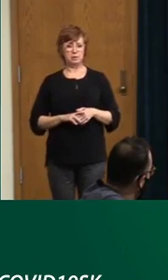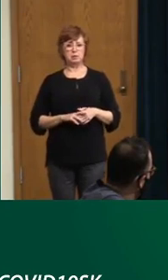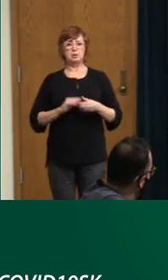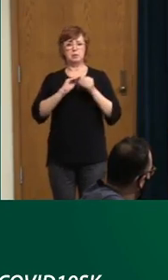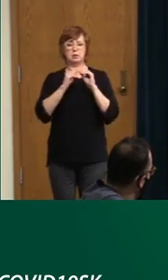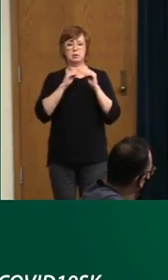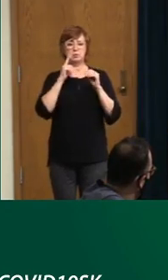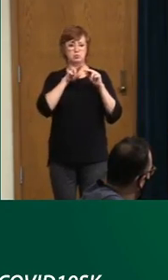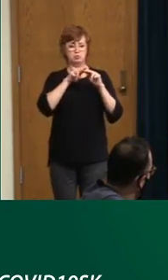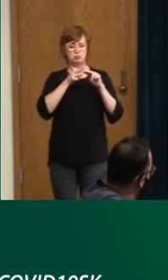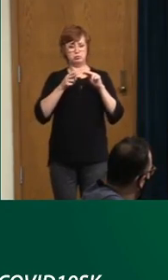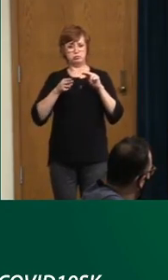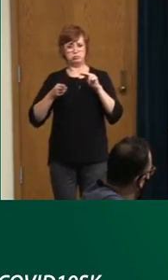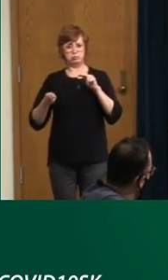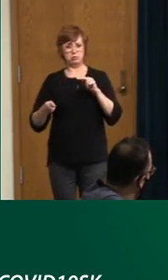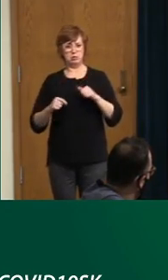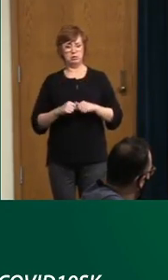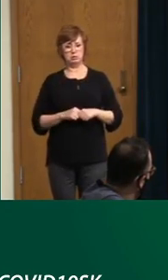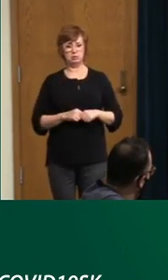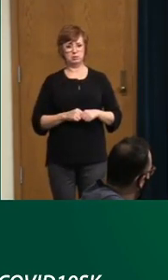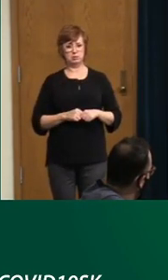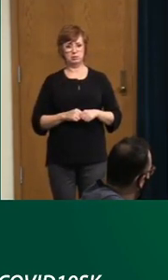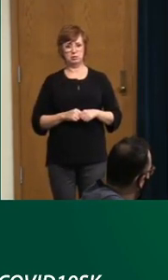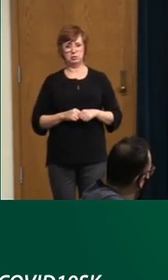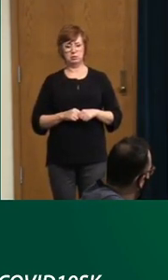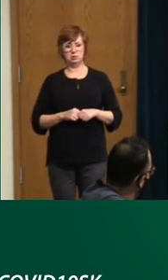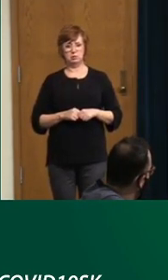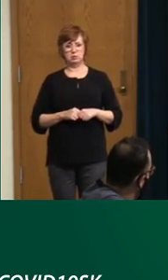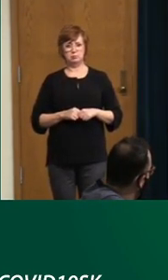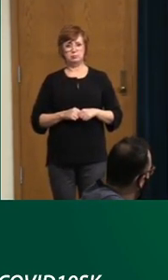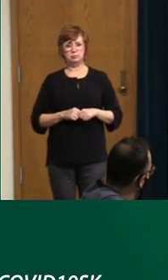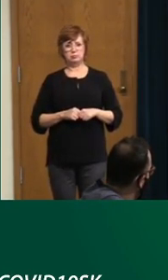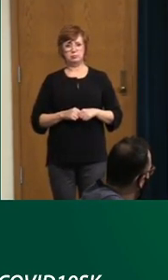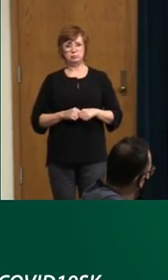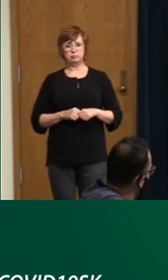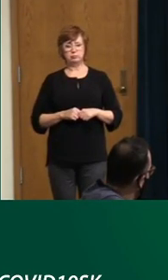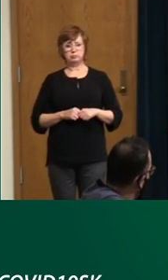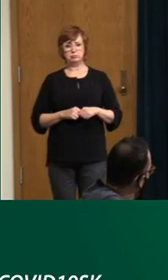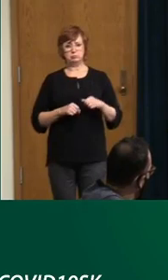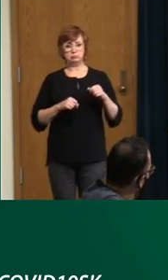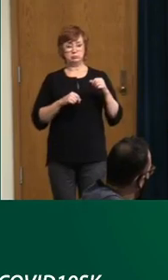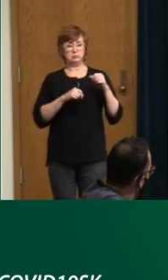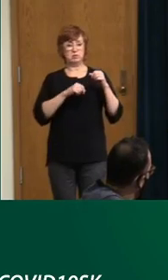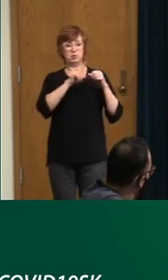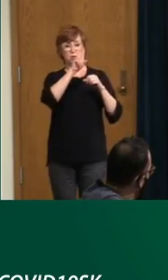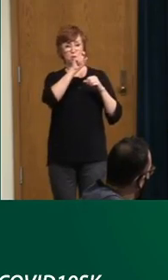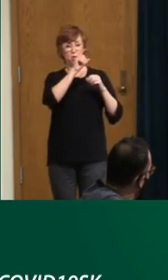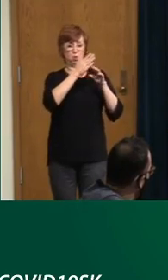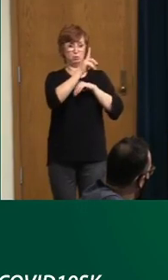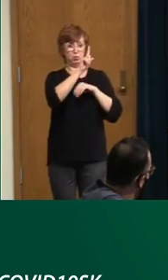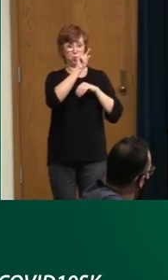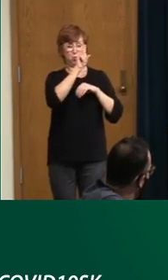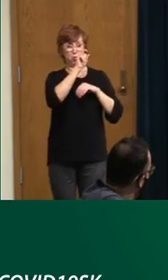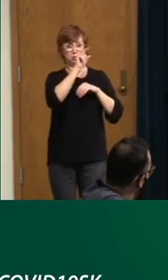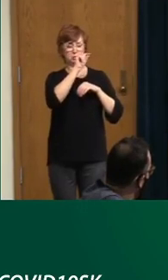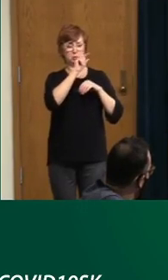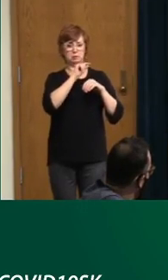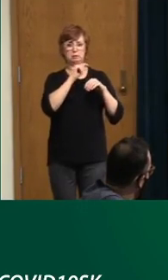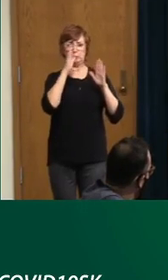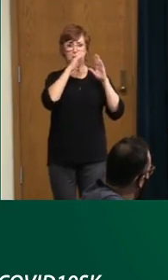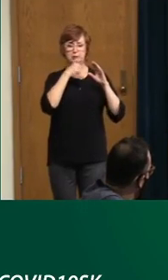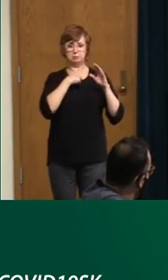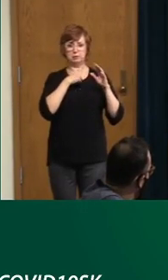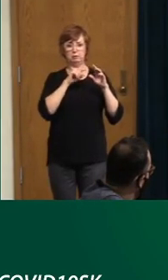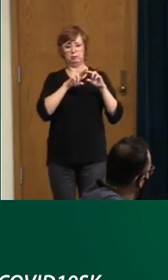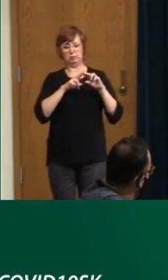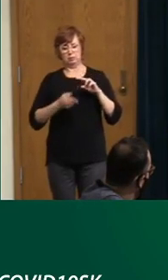and then my comfort level is below 60, but certainly below 120, and then we can start easing off a bit. But that's how